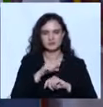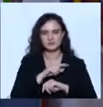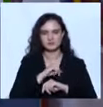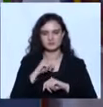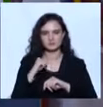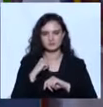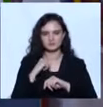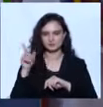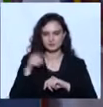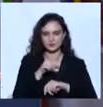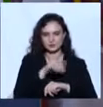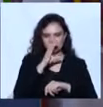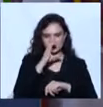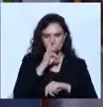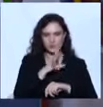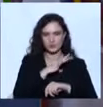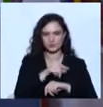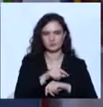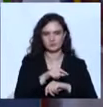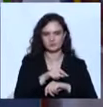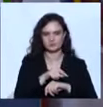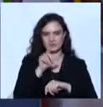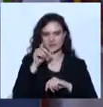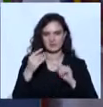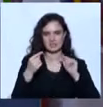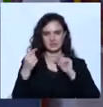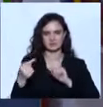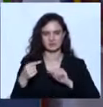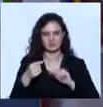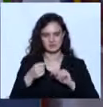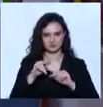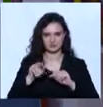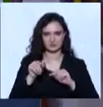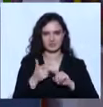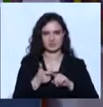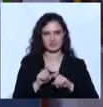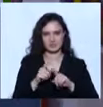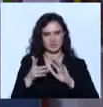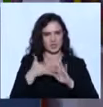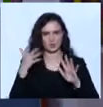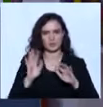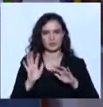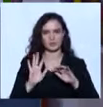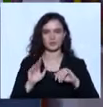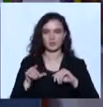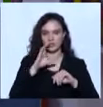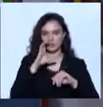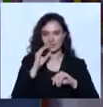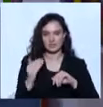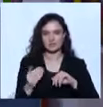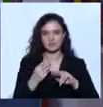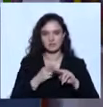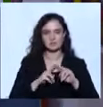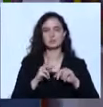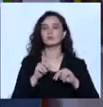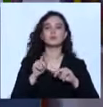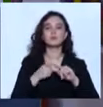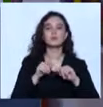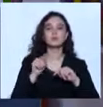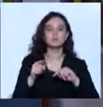to be a wolf for human gain. And that's very confusing for White Fang because he